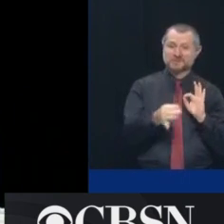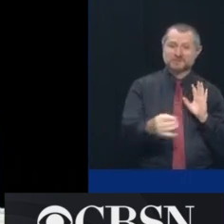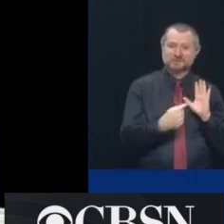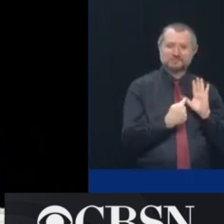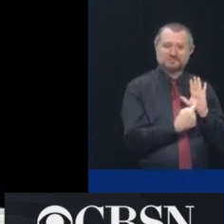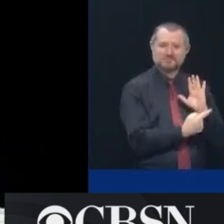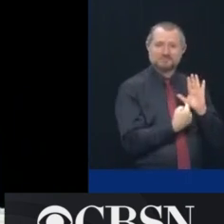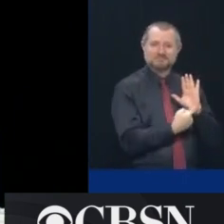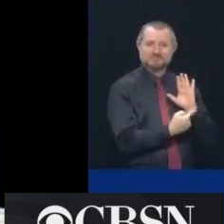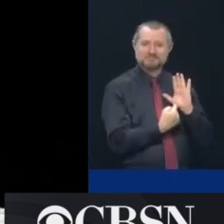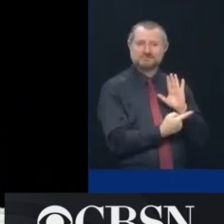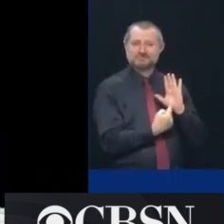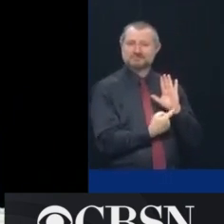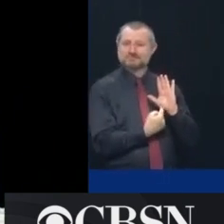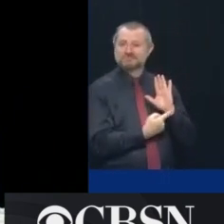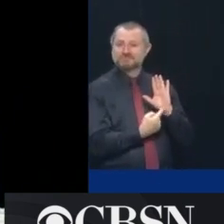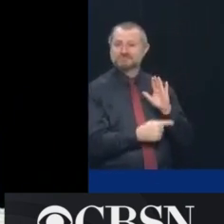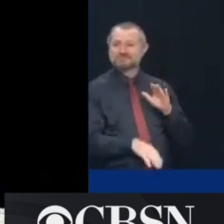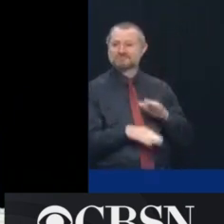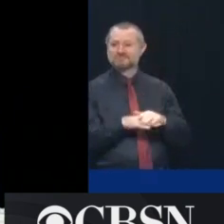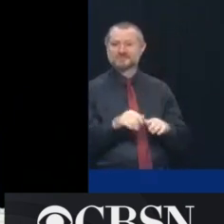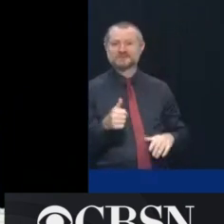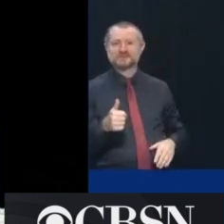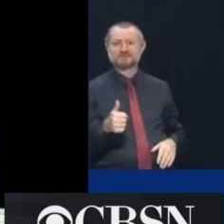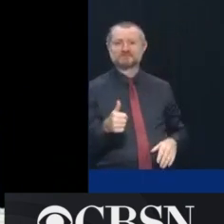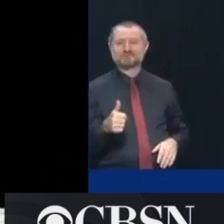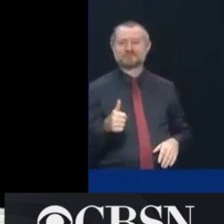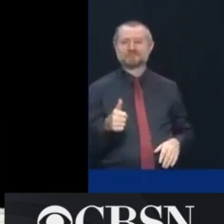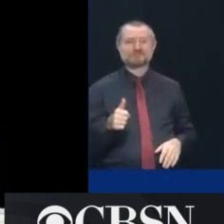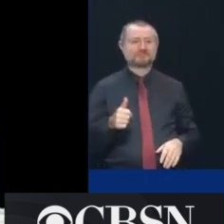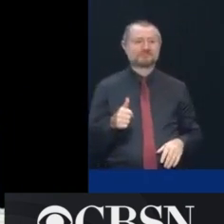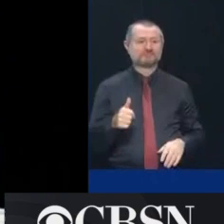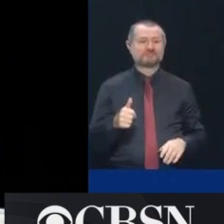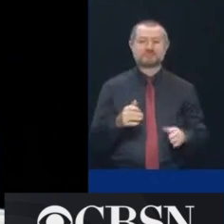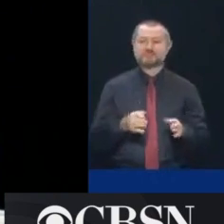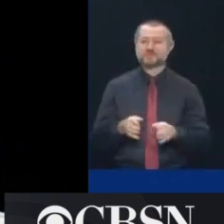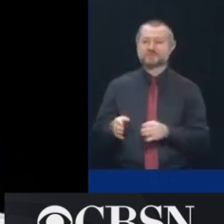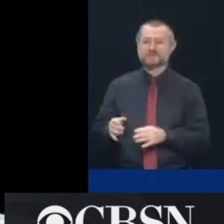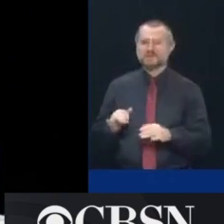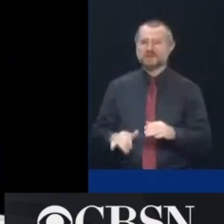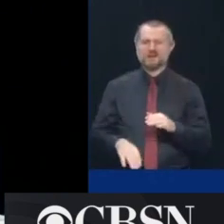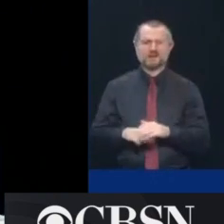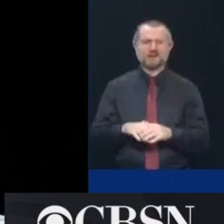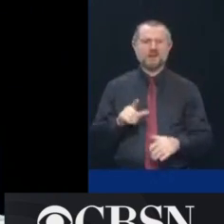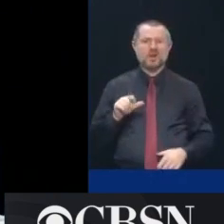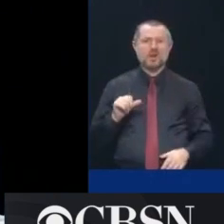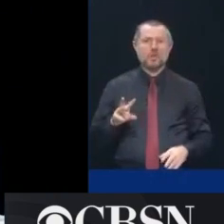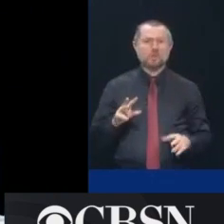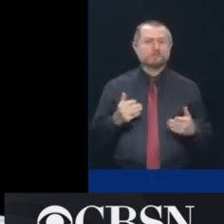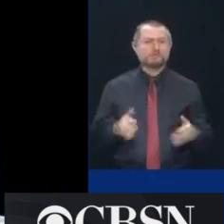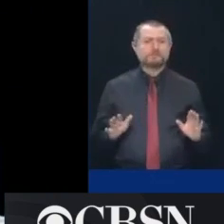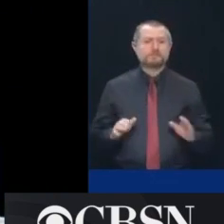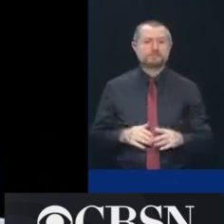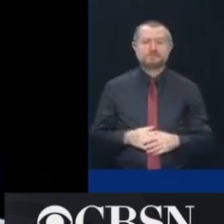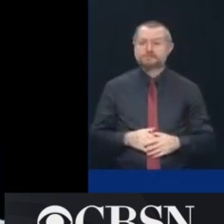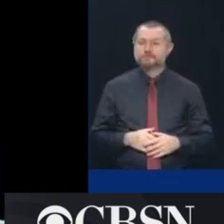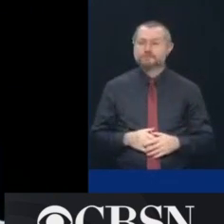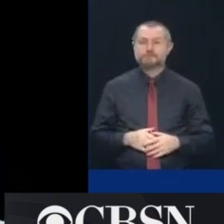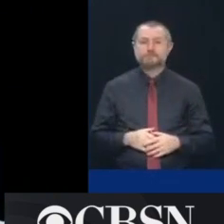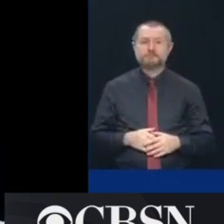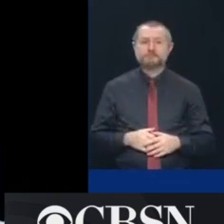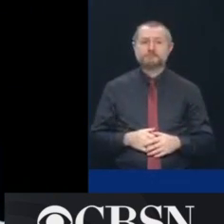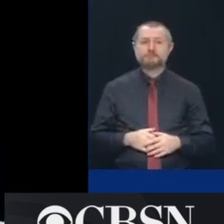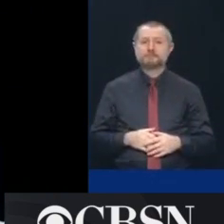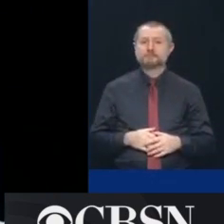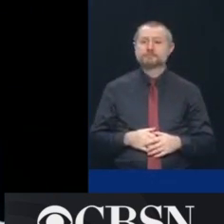than 10 people in a home. And that's the law, and the law is the law. By the way, this